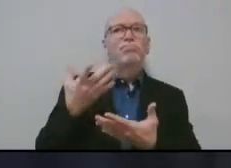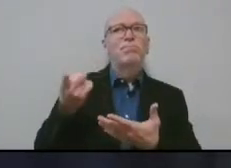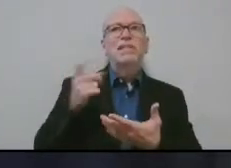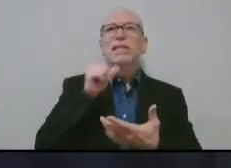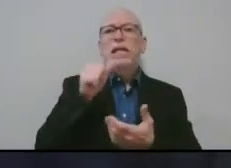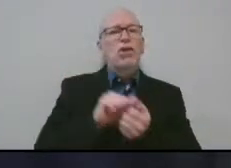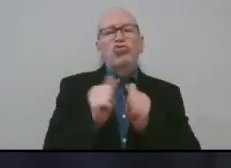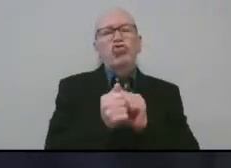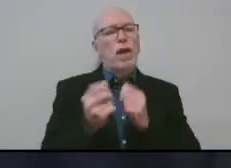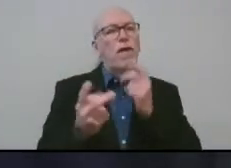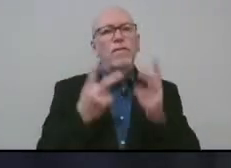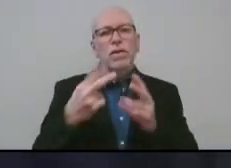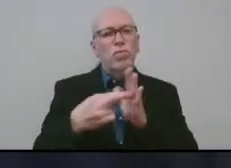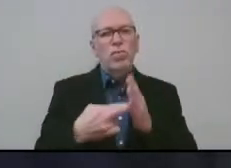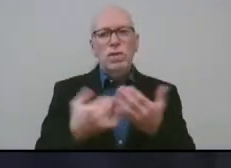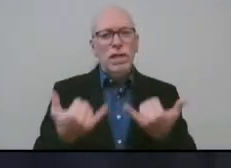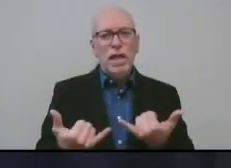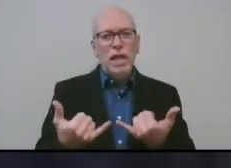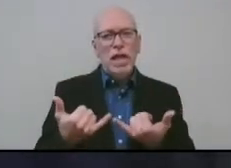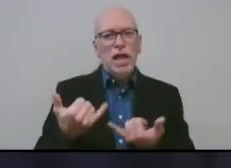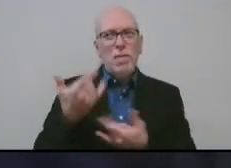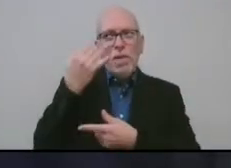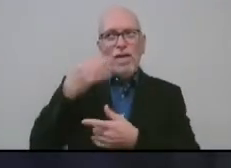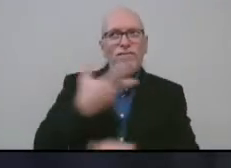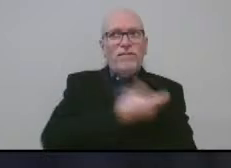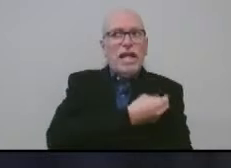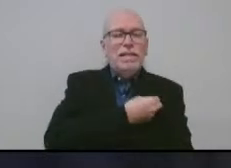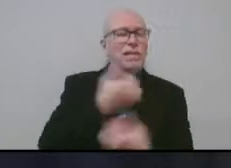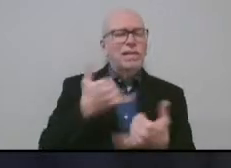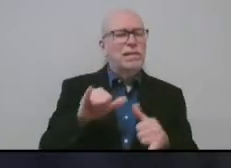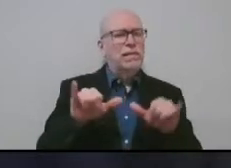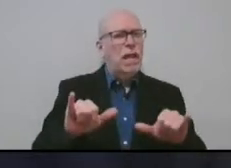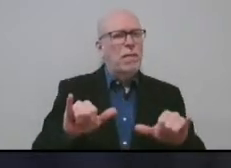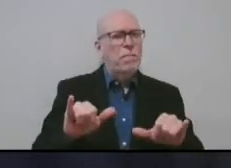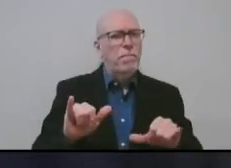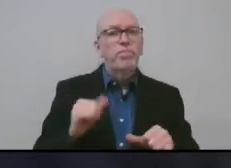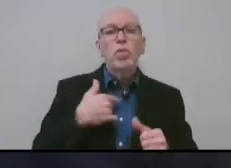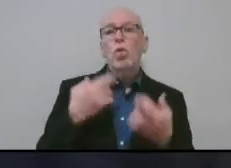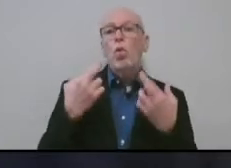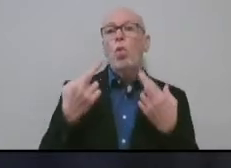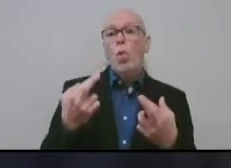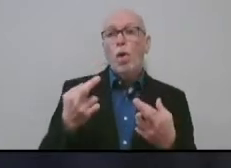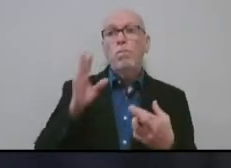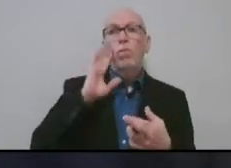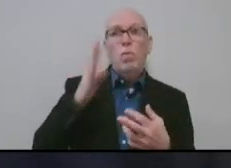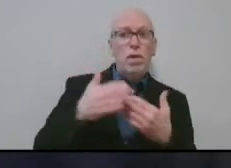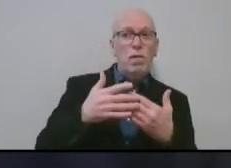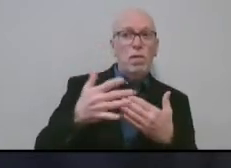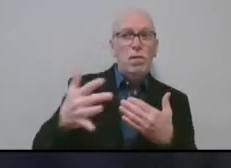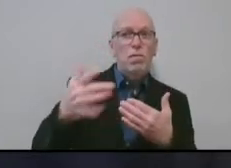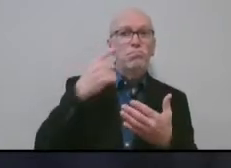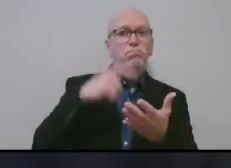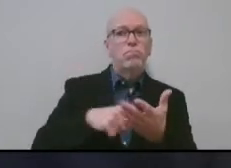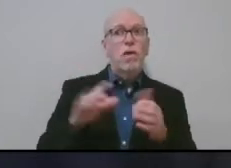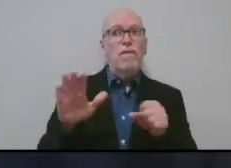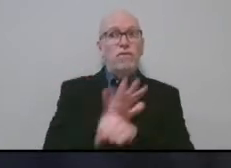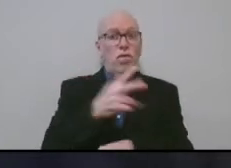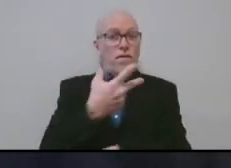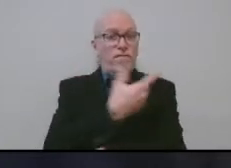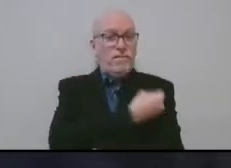yet based on vaccines. I think we're hopeful, along with others, that the data will come out and show that being fully vaccinated not